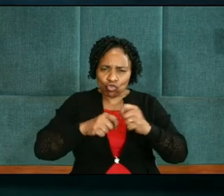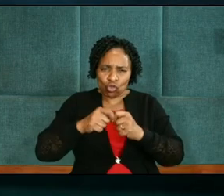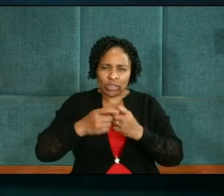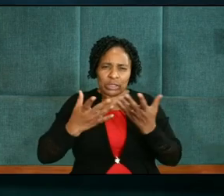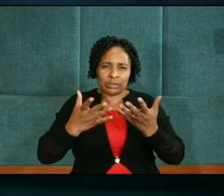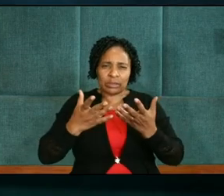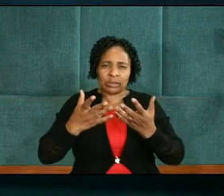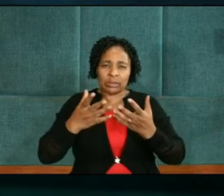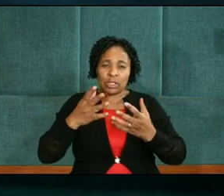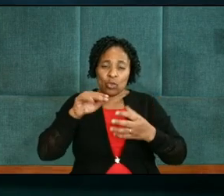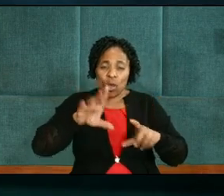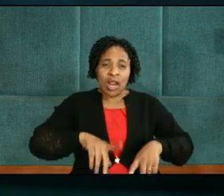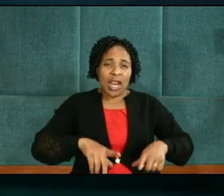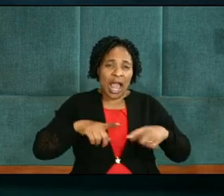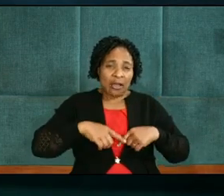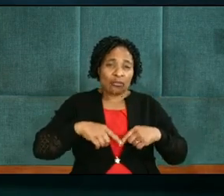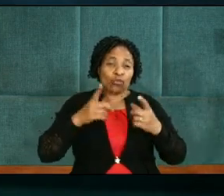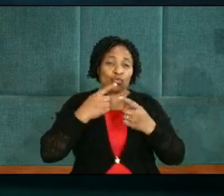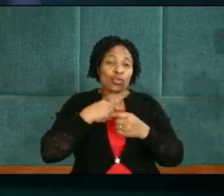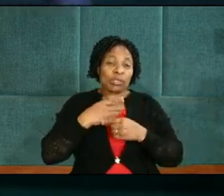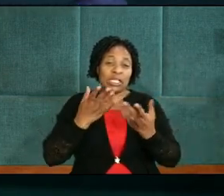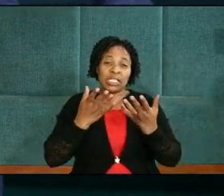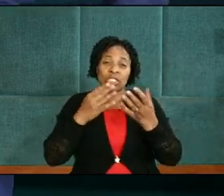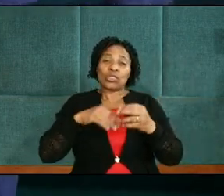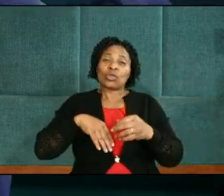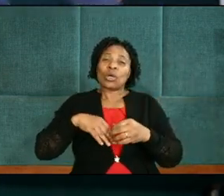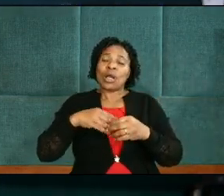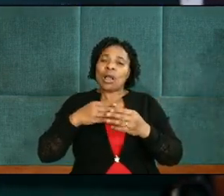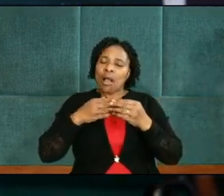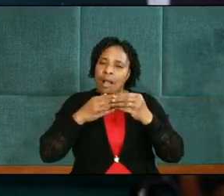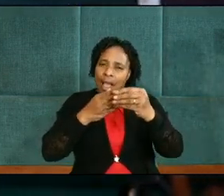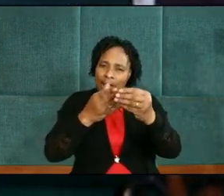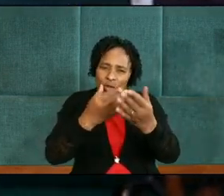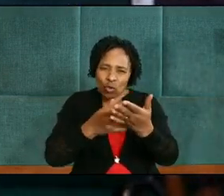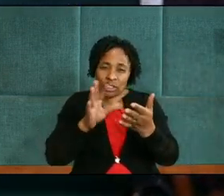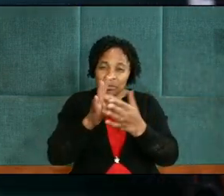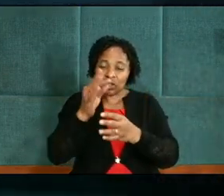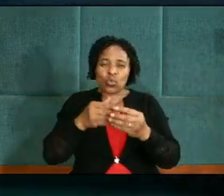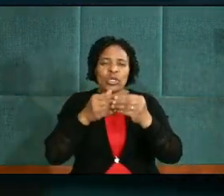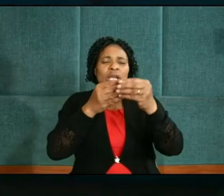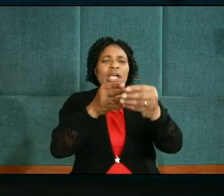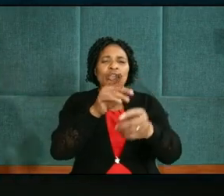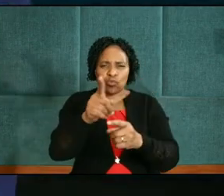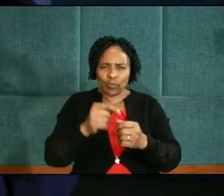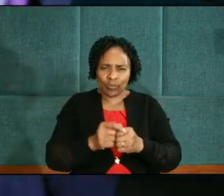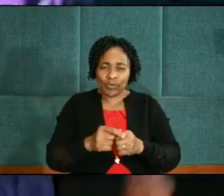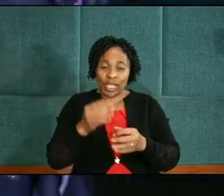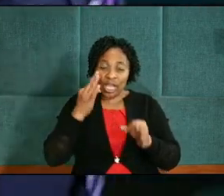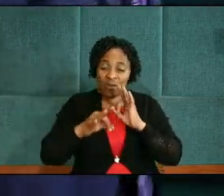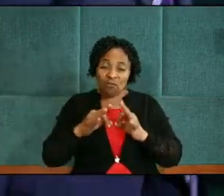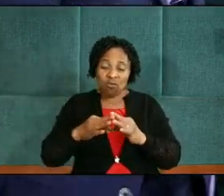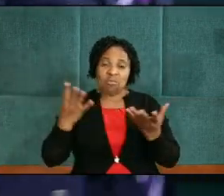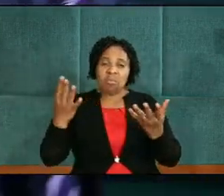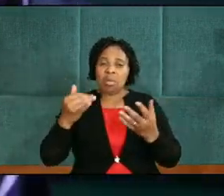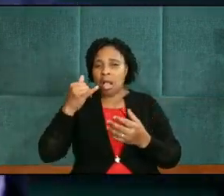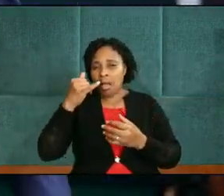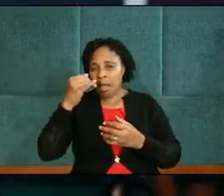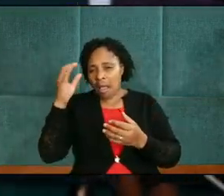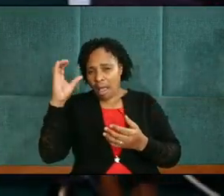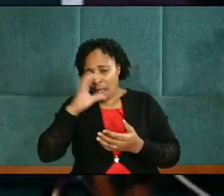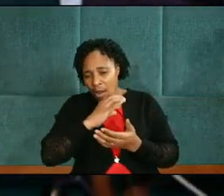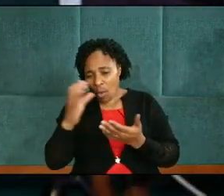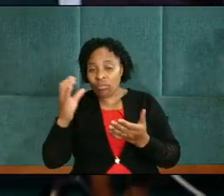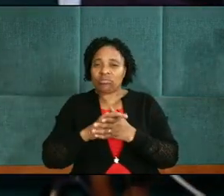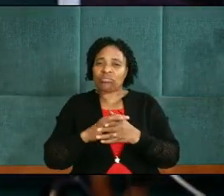to pornography. So he will keep you. He will guide you. If you're addicted to alcohol, the Holy Spirit don't drink